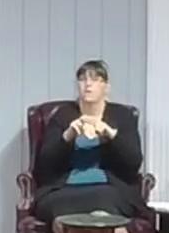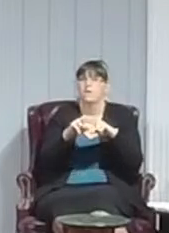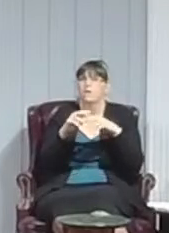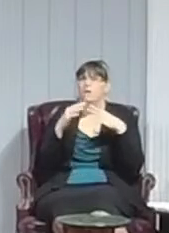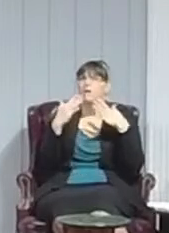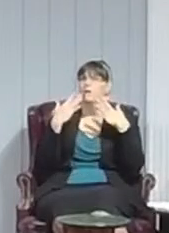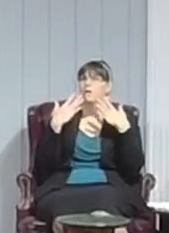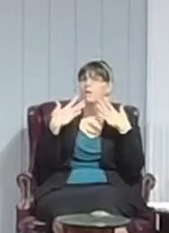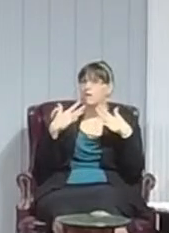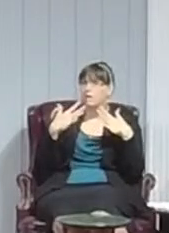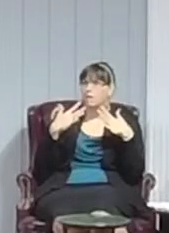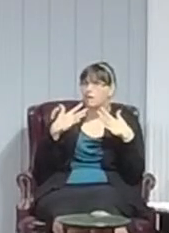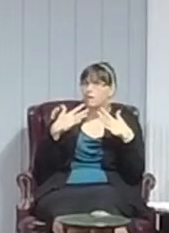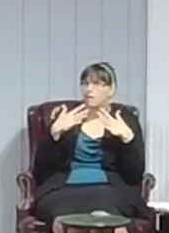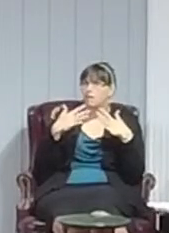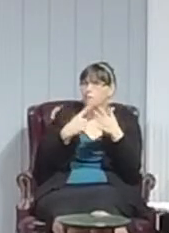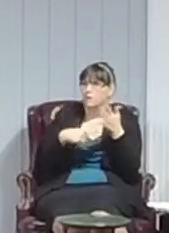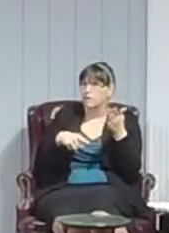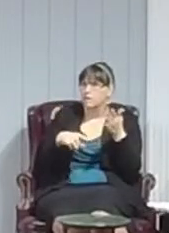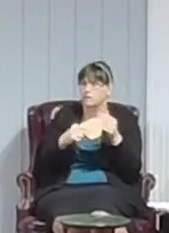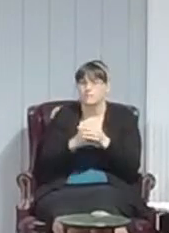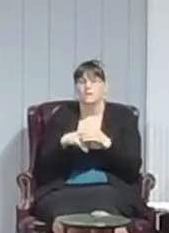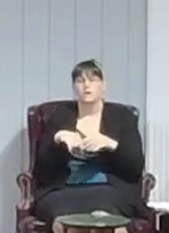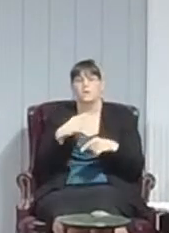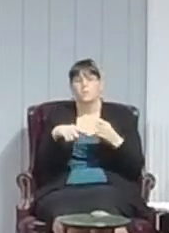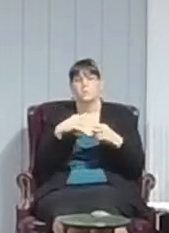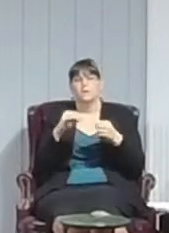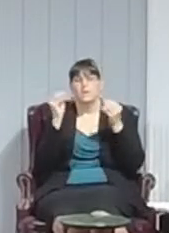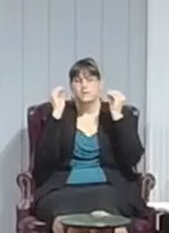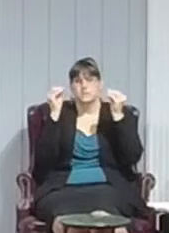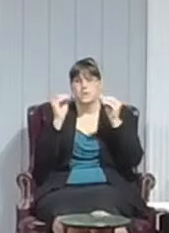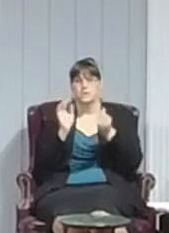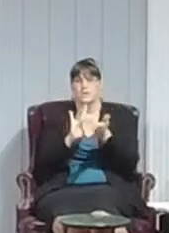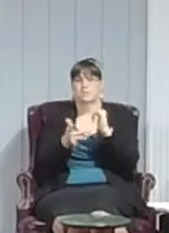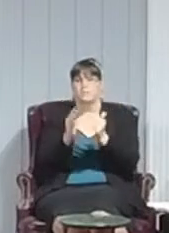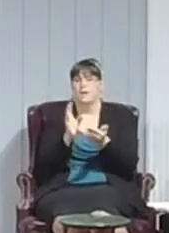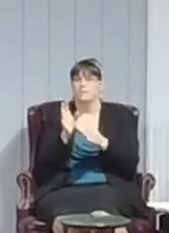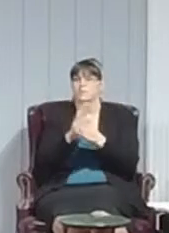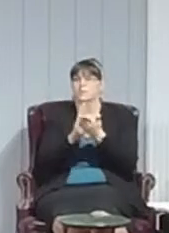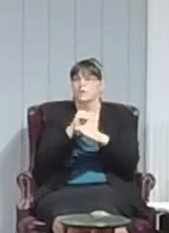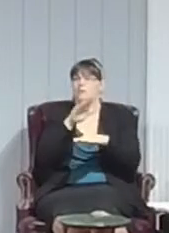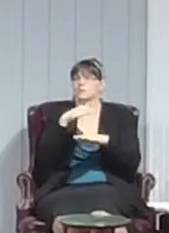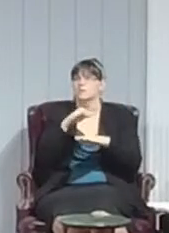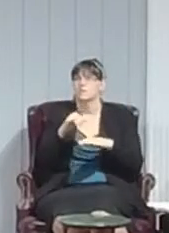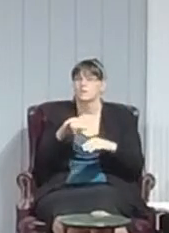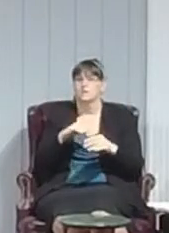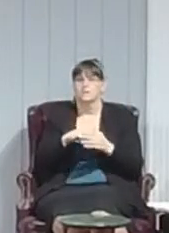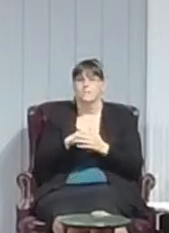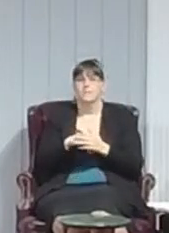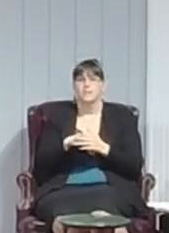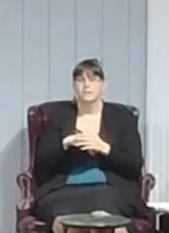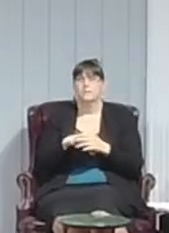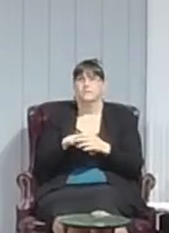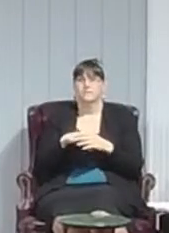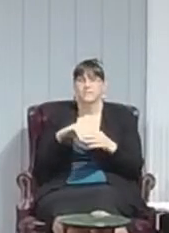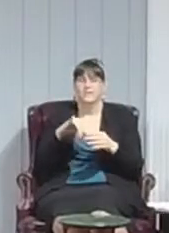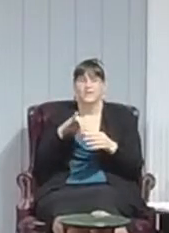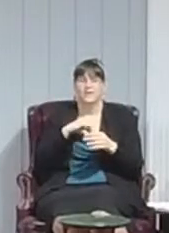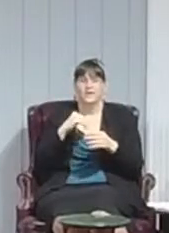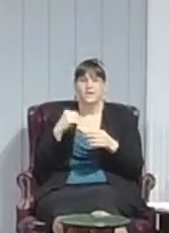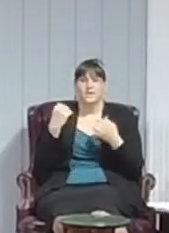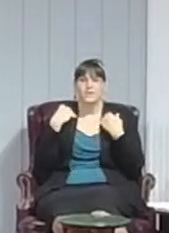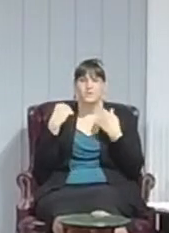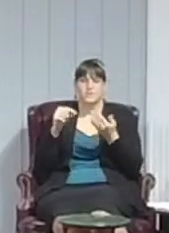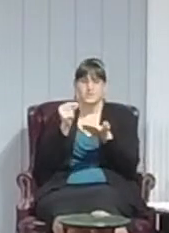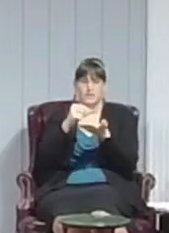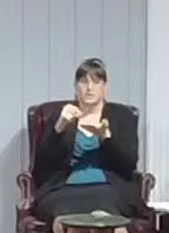in a class. I used to teach, like, when I taught at Bible college, you know, I told everyone, you have to take notes, but you know, I don't know if anyone knows, I talk really, really fast. And so they'd